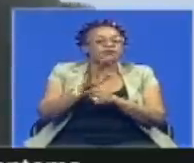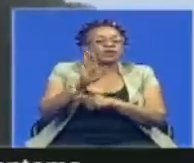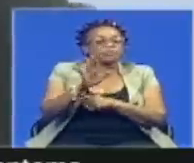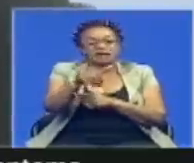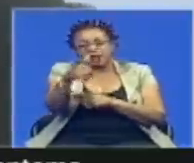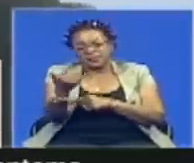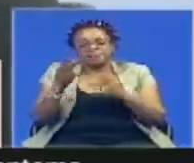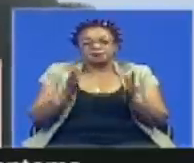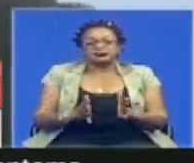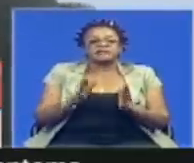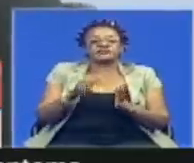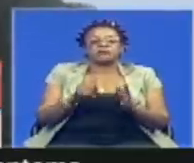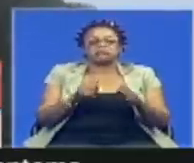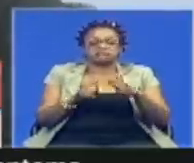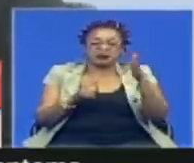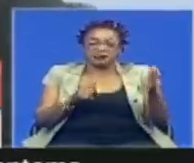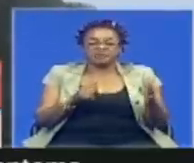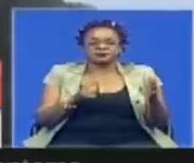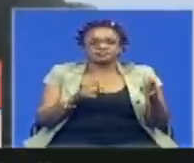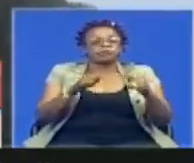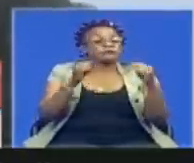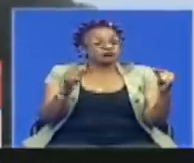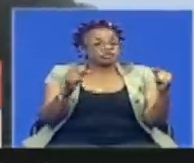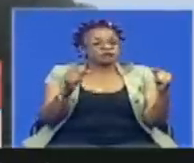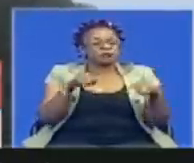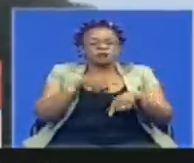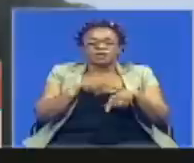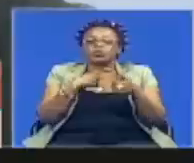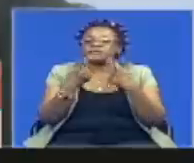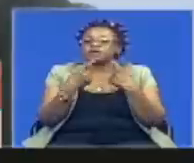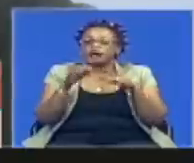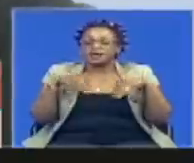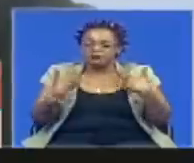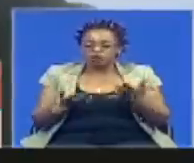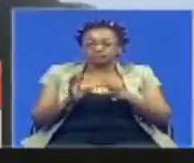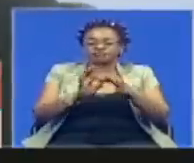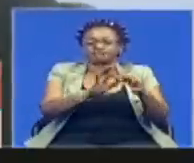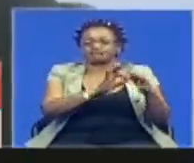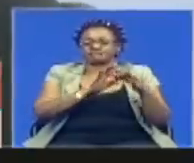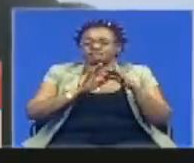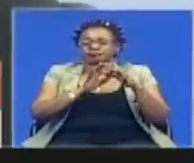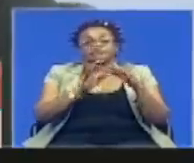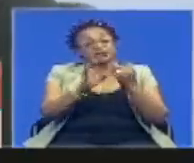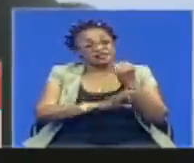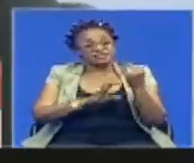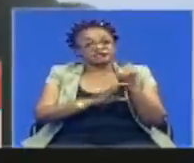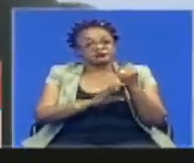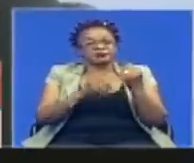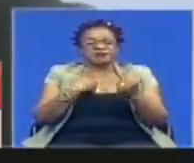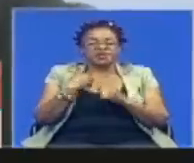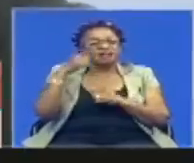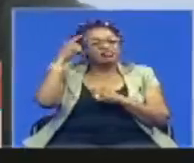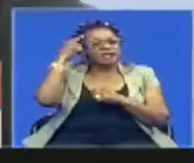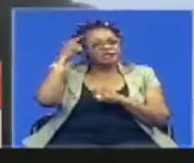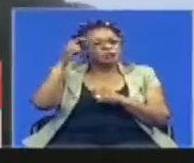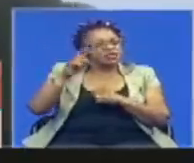persons from the other side of the political divide. So when we're talking about uniting the country, I think we